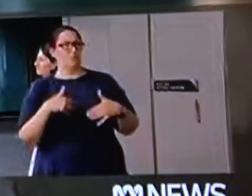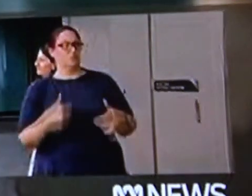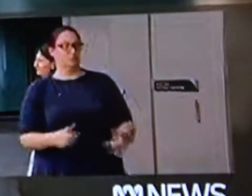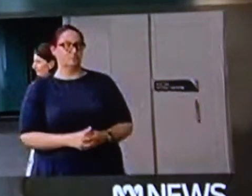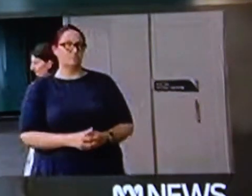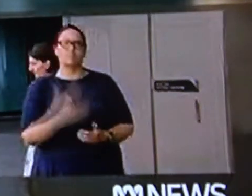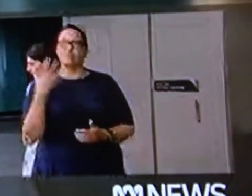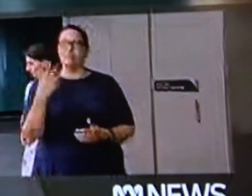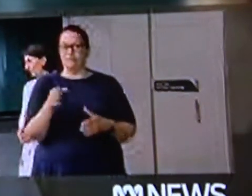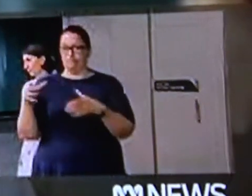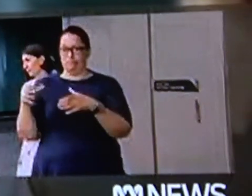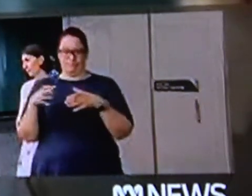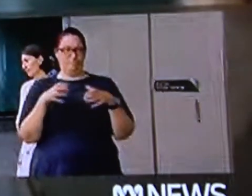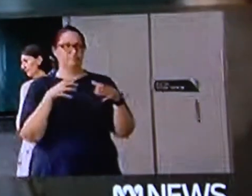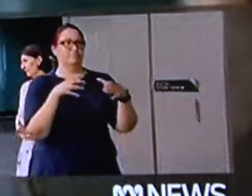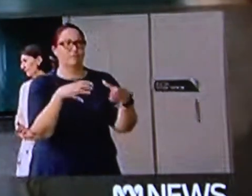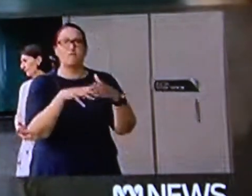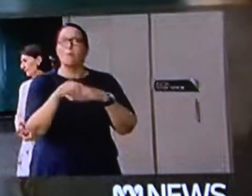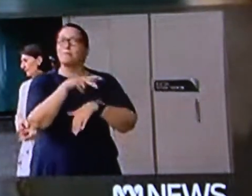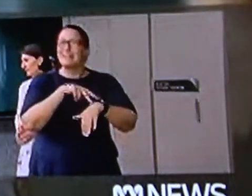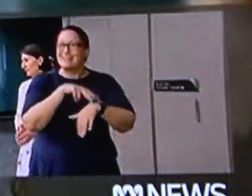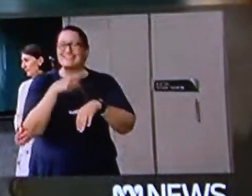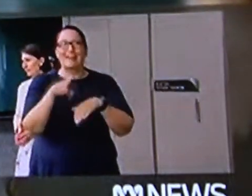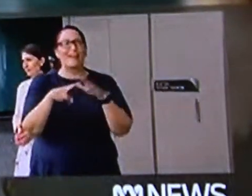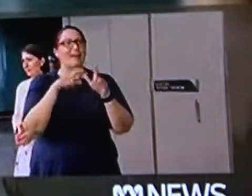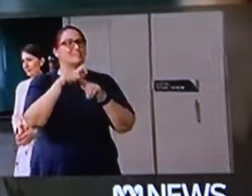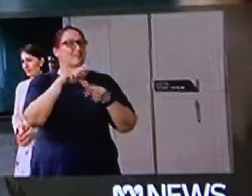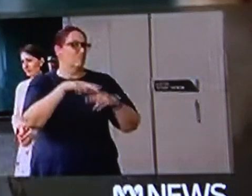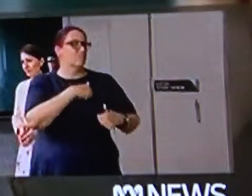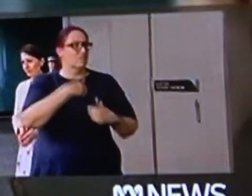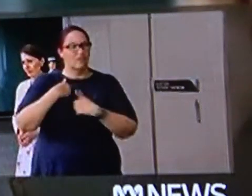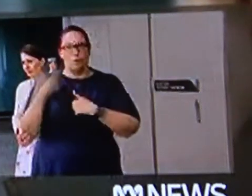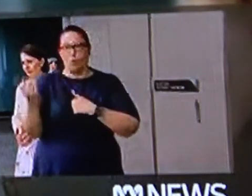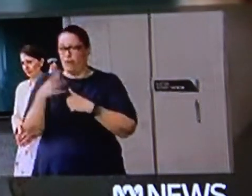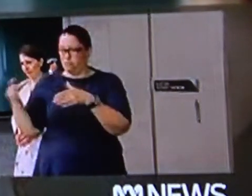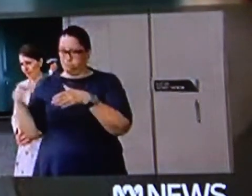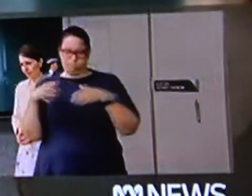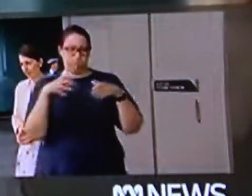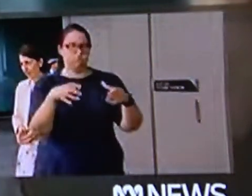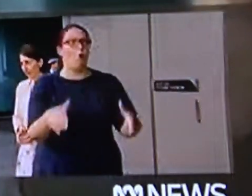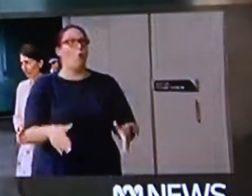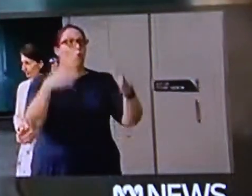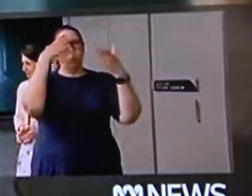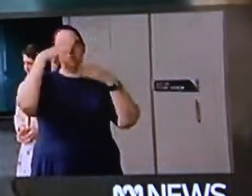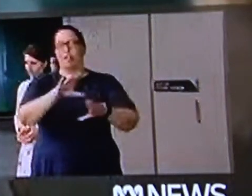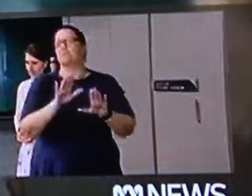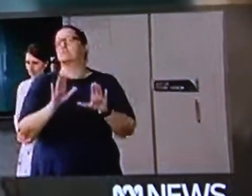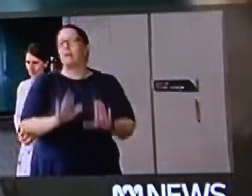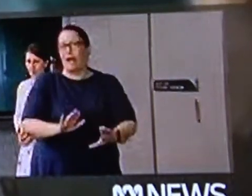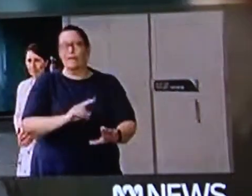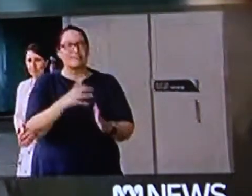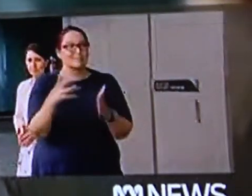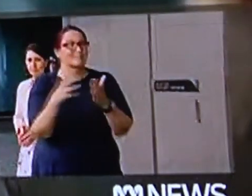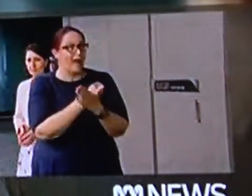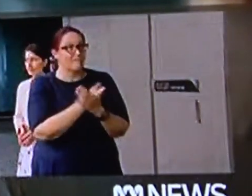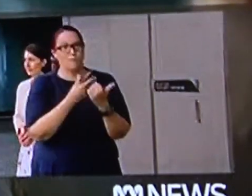Australian Defence Force into hotels across Sydney and remain safe but secure for